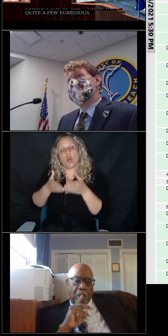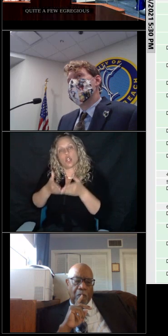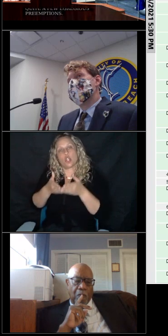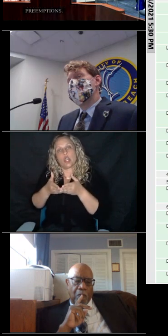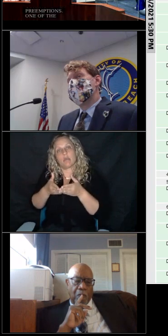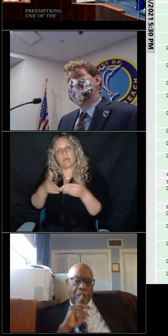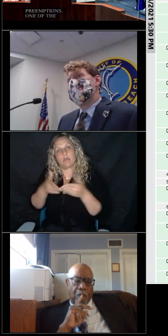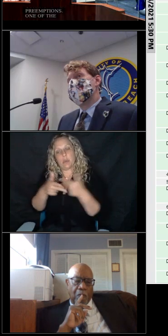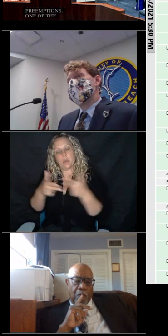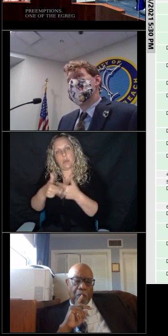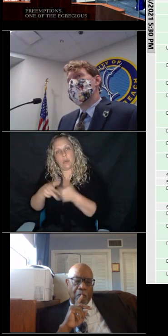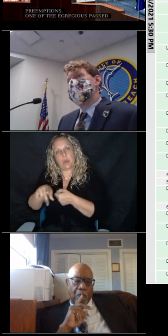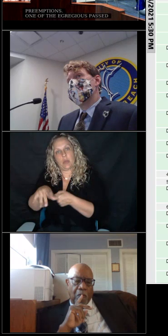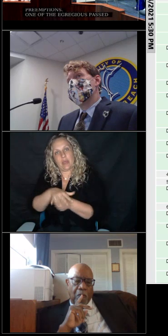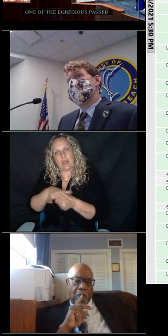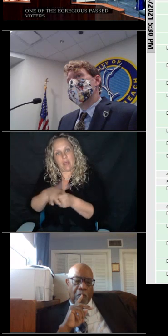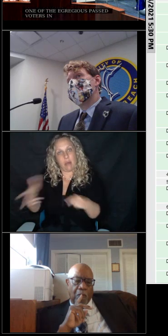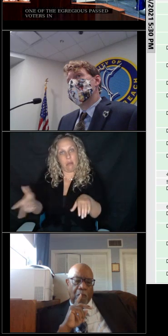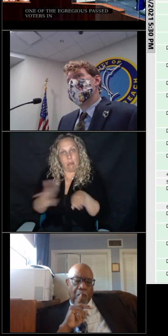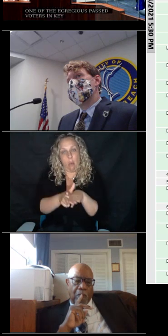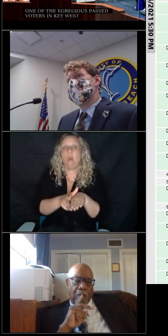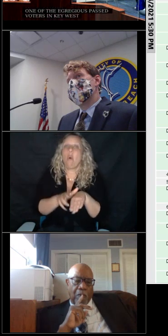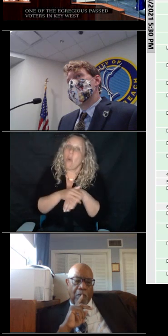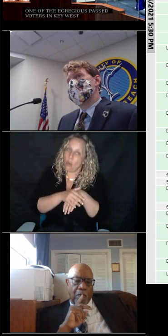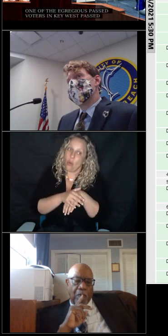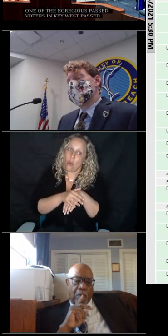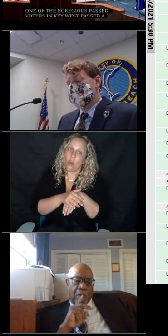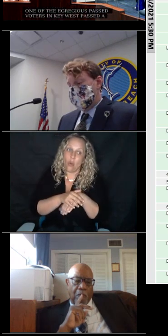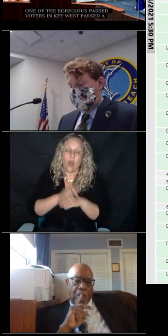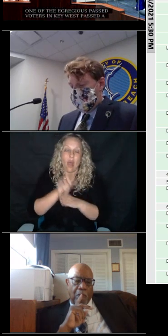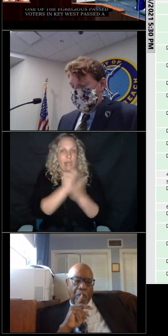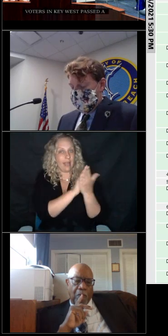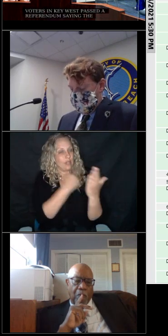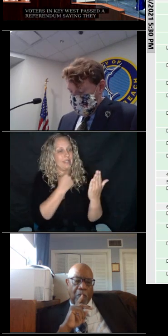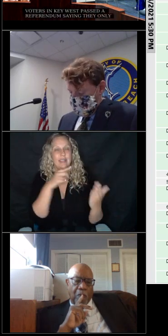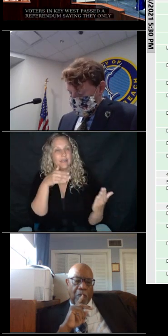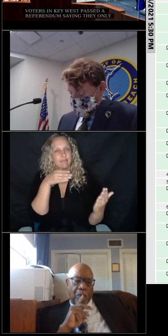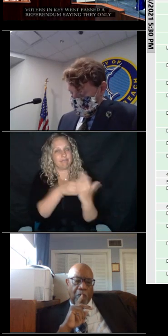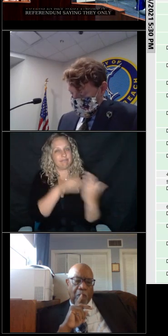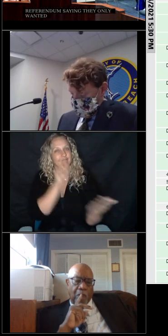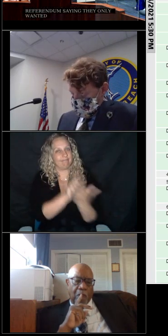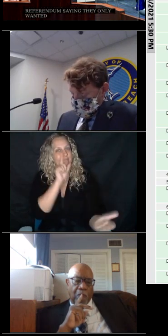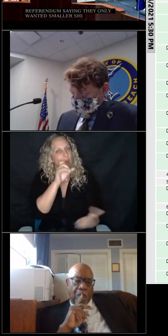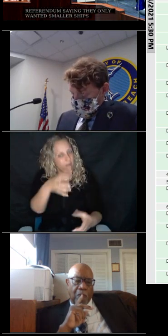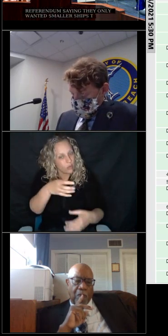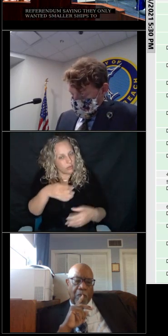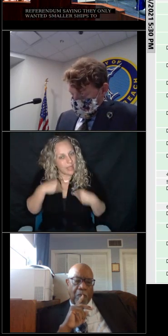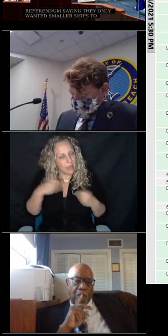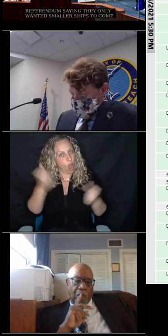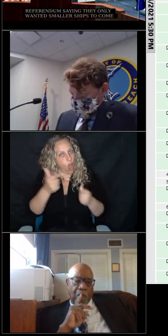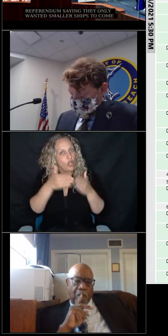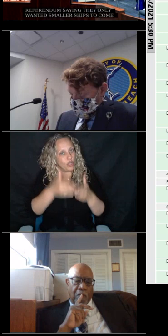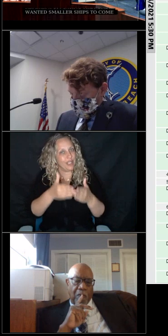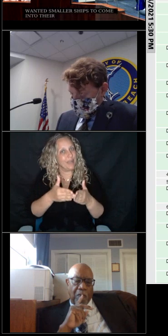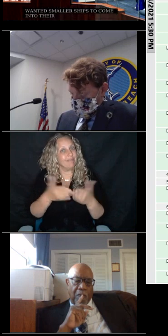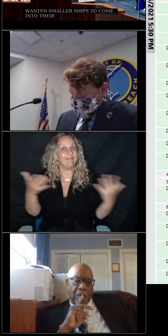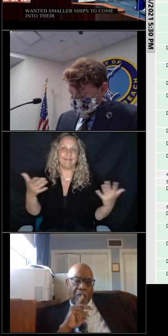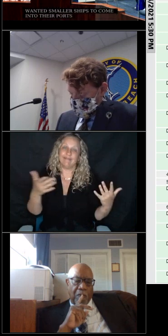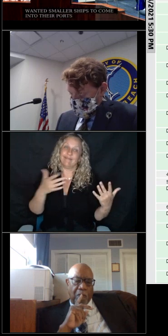into their port, and the legislature said, no, you have to accept all ships. So that really